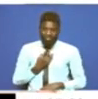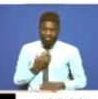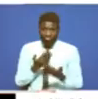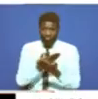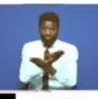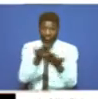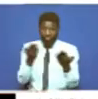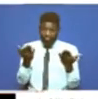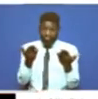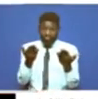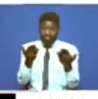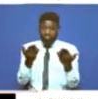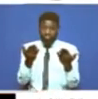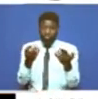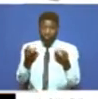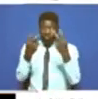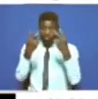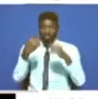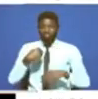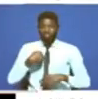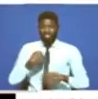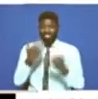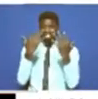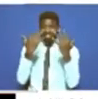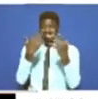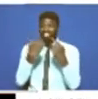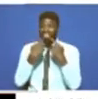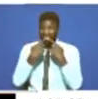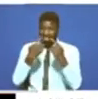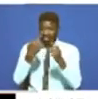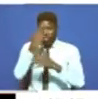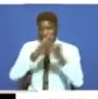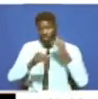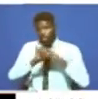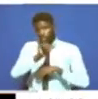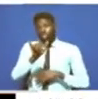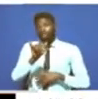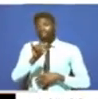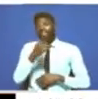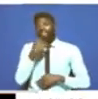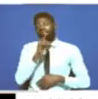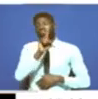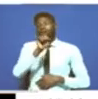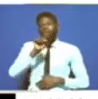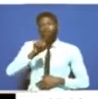that those who are charging 1.2 million per classroom are actually